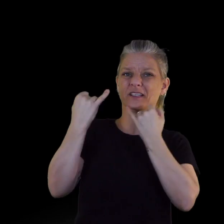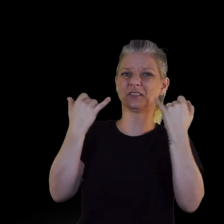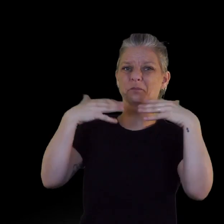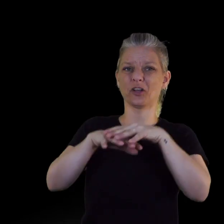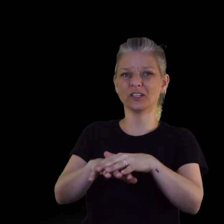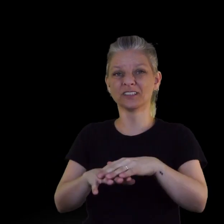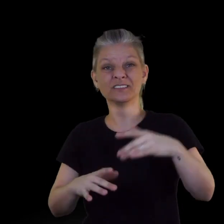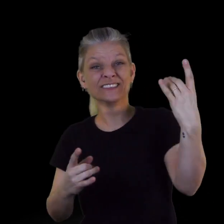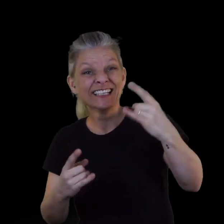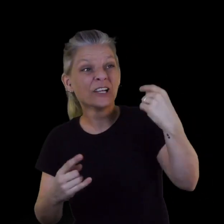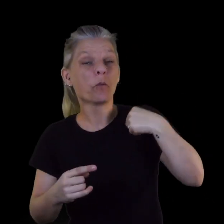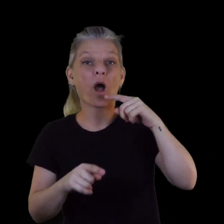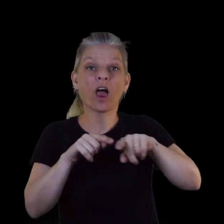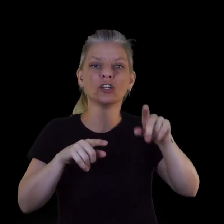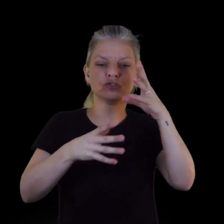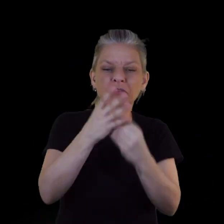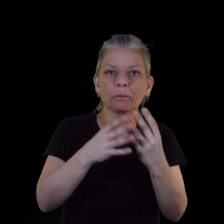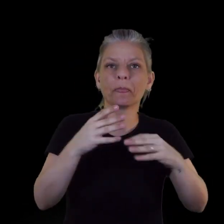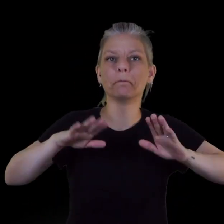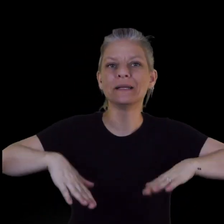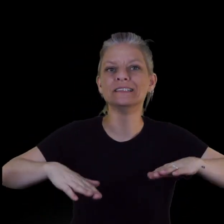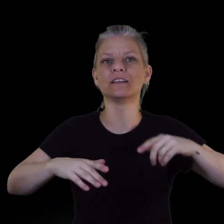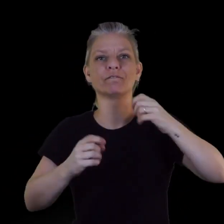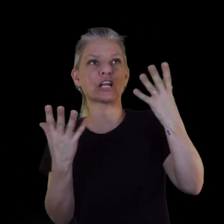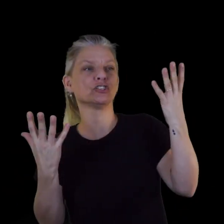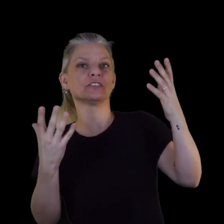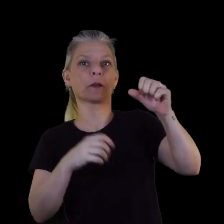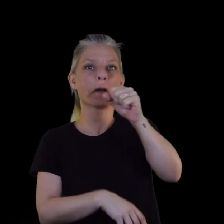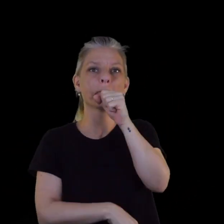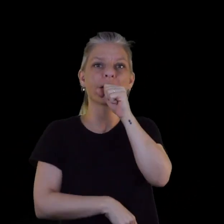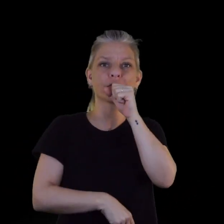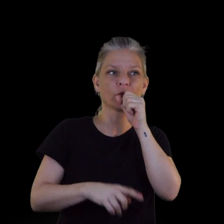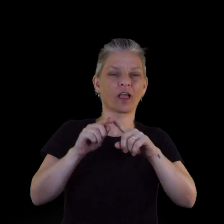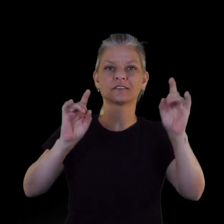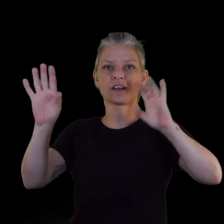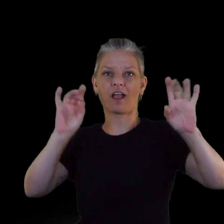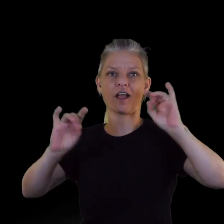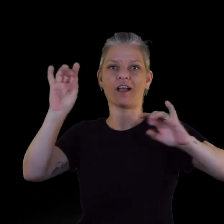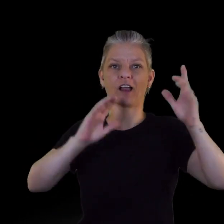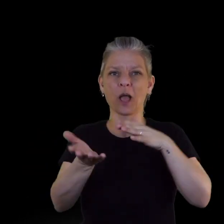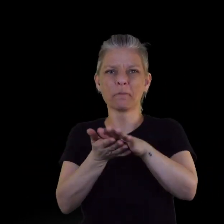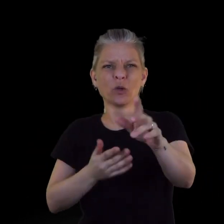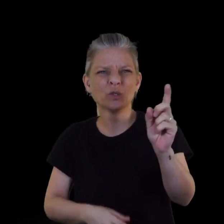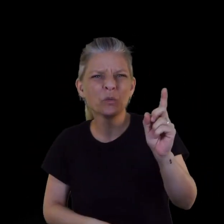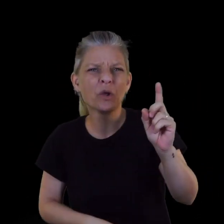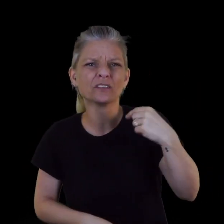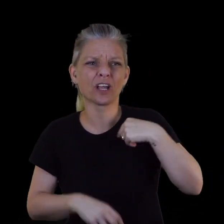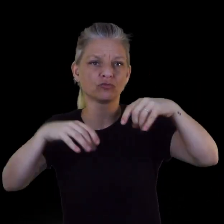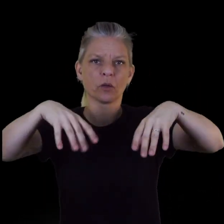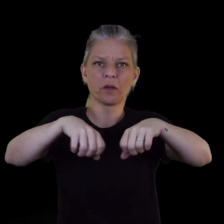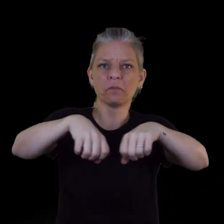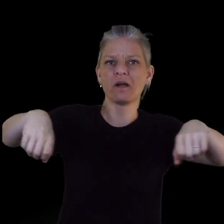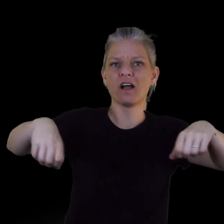MCs. Slick when I drip on a beat, wet when I'm shedding a tear. Testament the crutches at the open mic, just like a star, an abolitionist. I'm dropping the bars